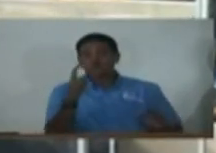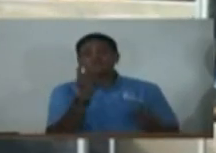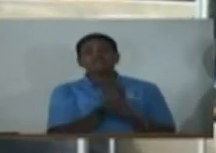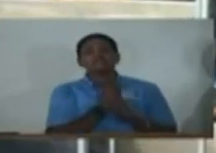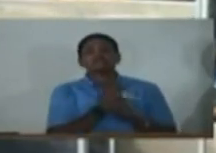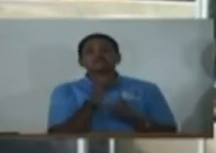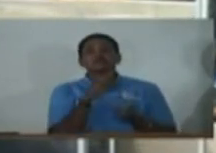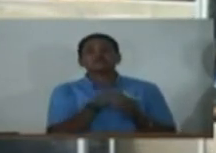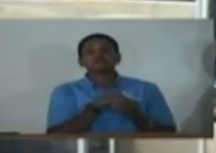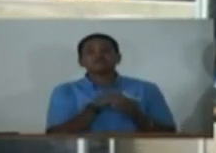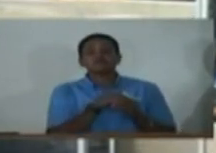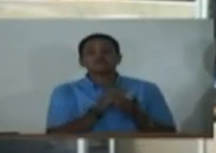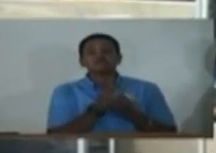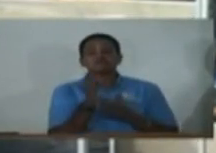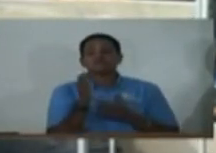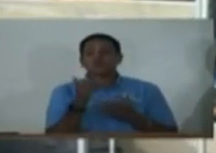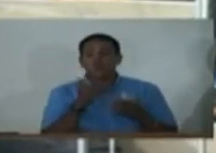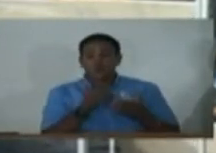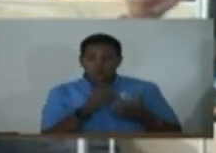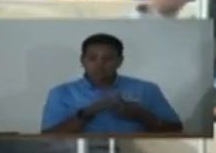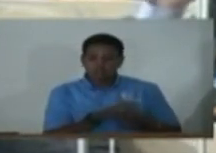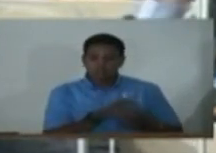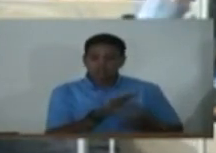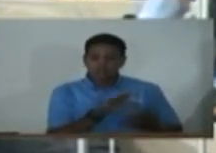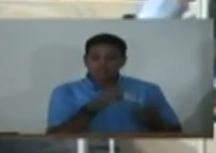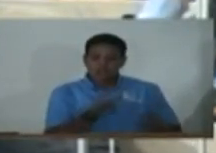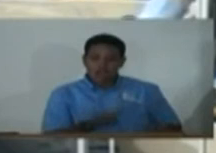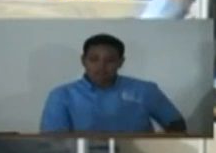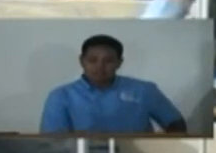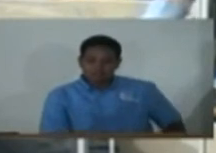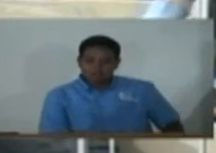card close at hand.